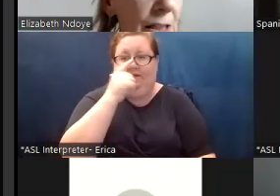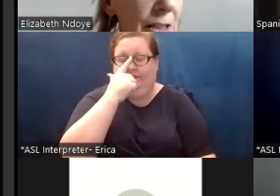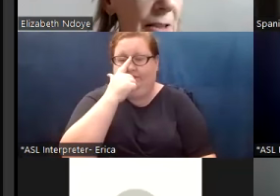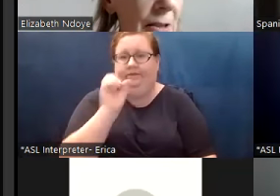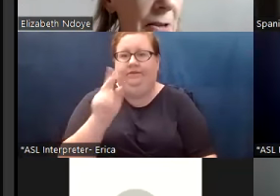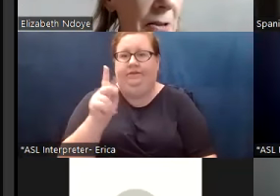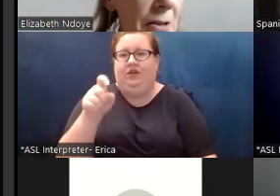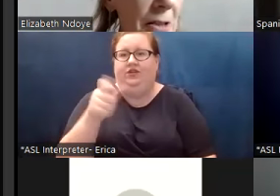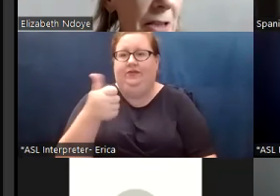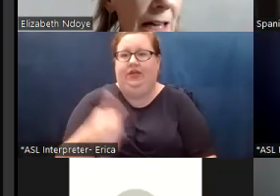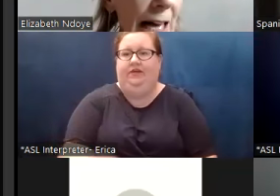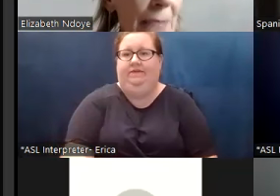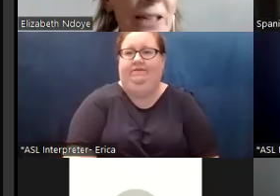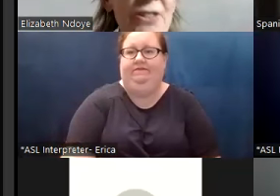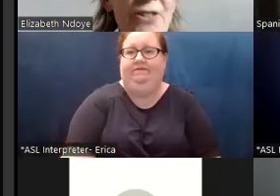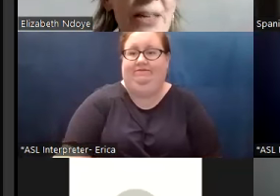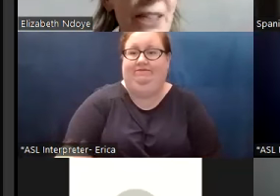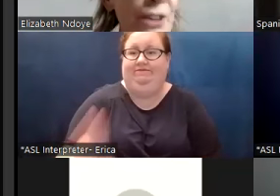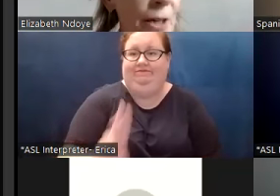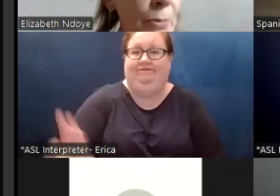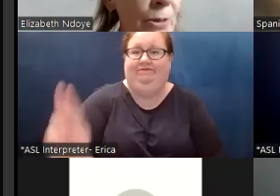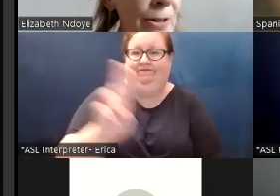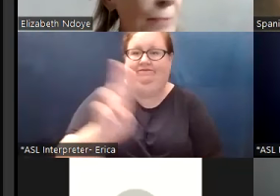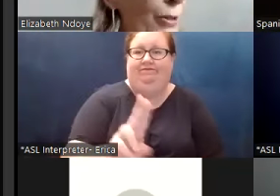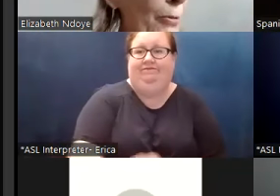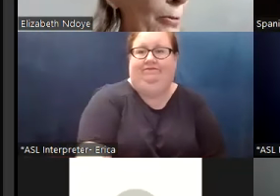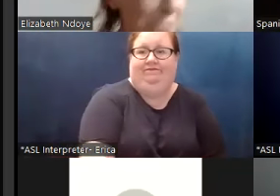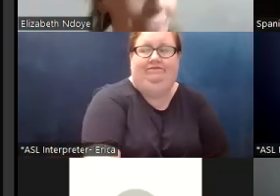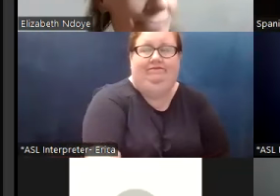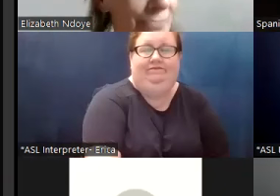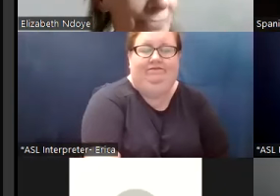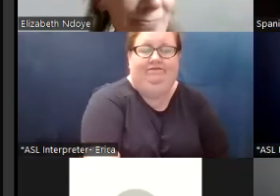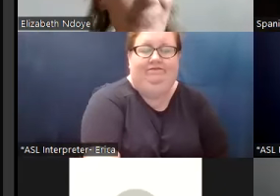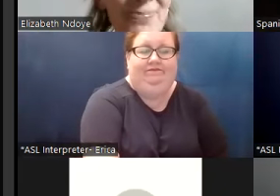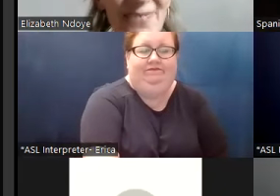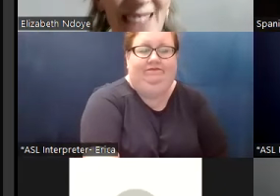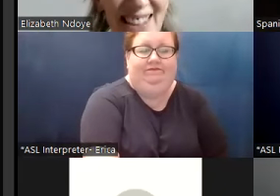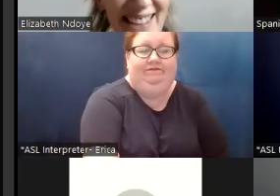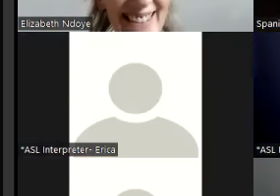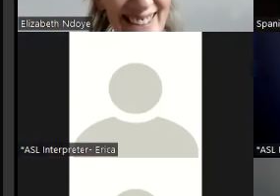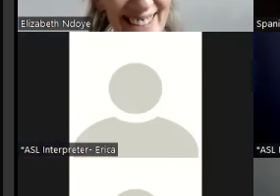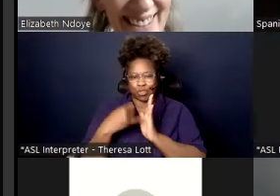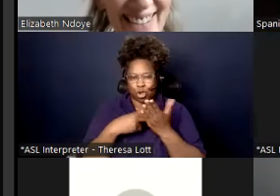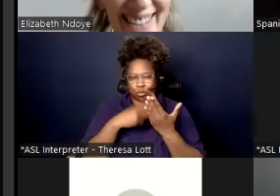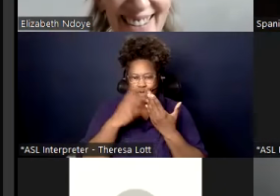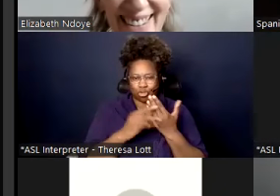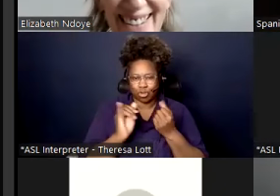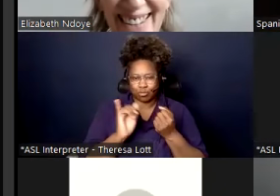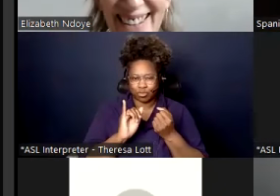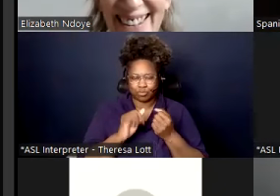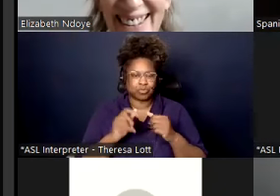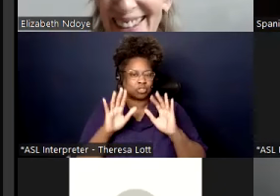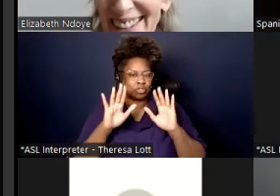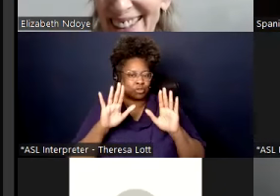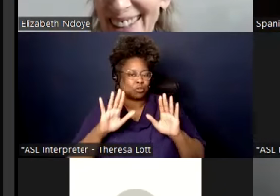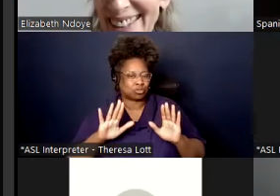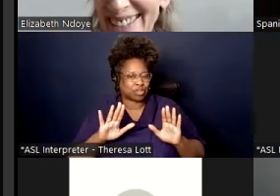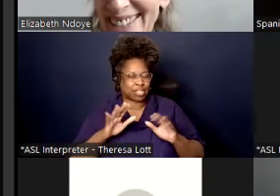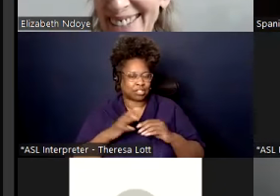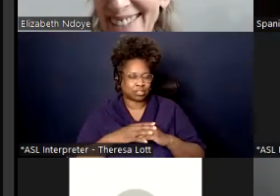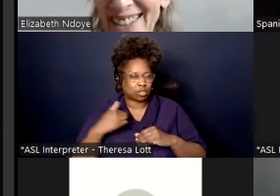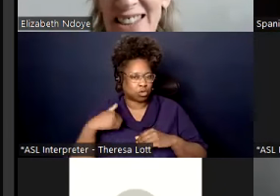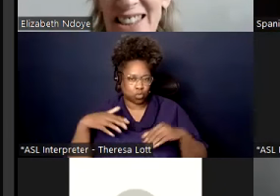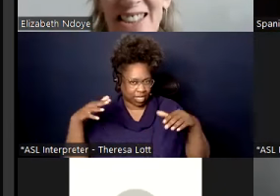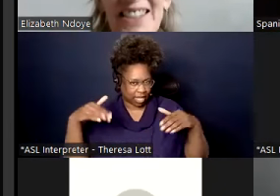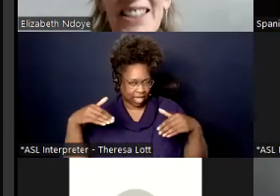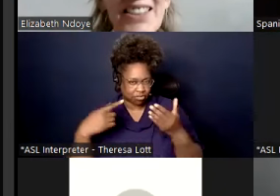we should be good. Thank you. I want to talk about the art program too. Okay, great. Yeah, I was going to say we haven't quite, we haven't touched on